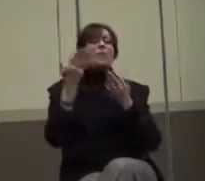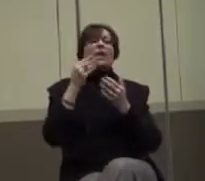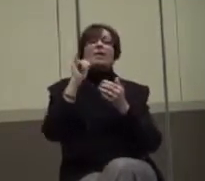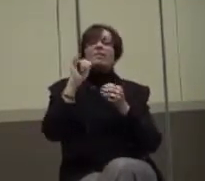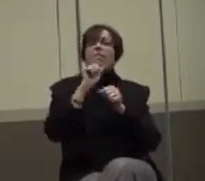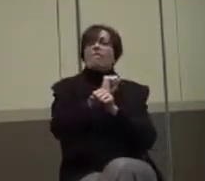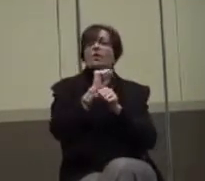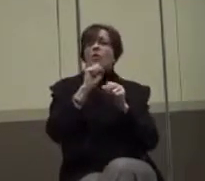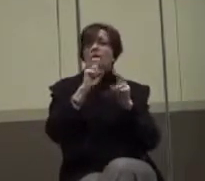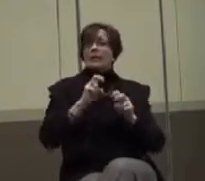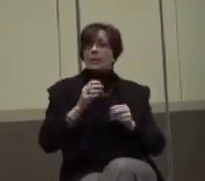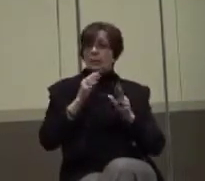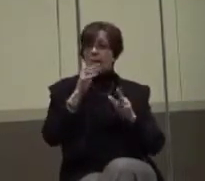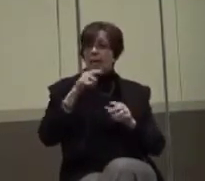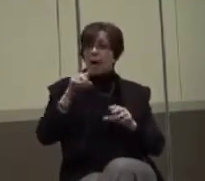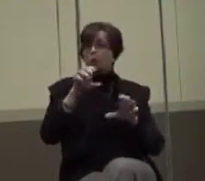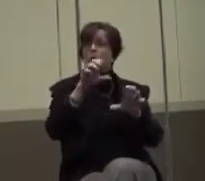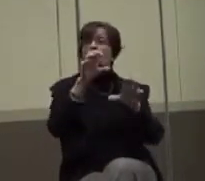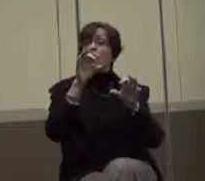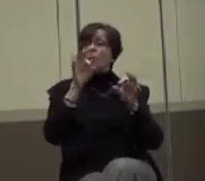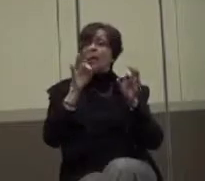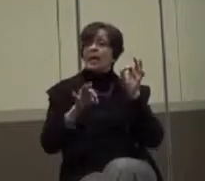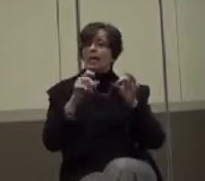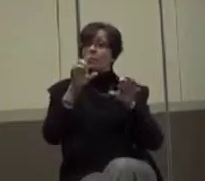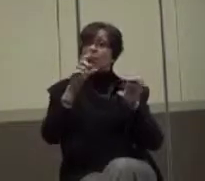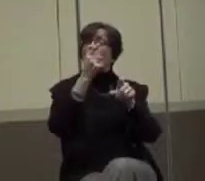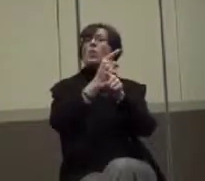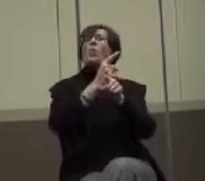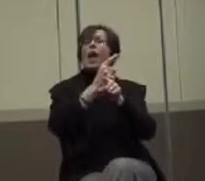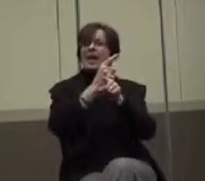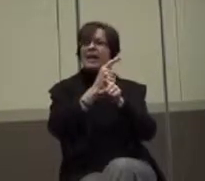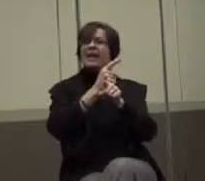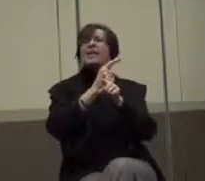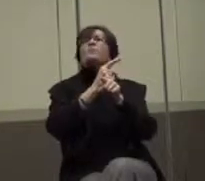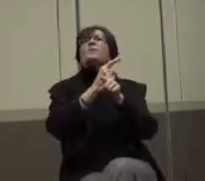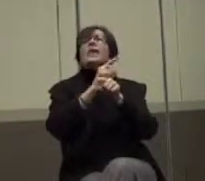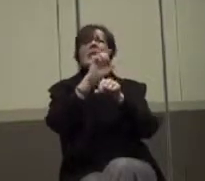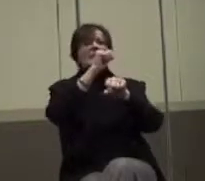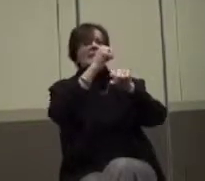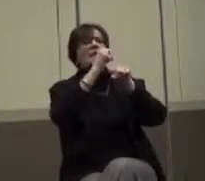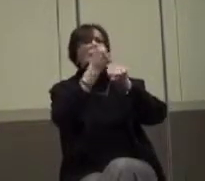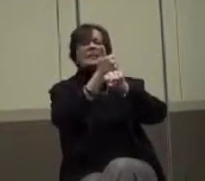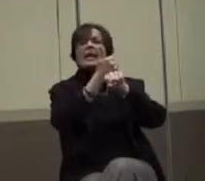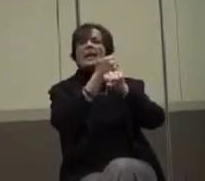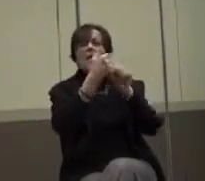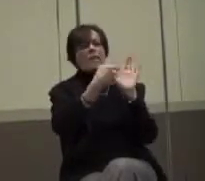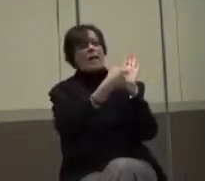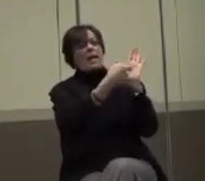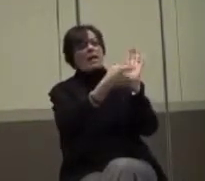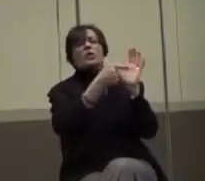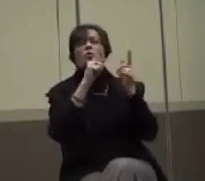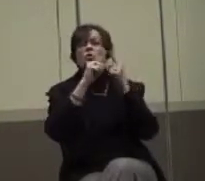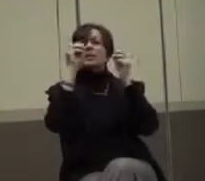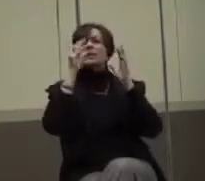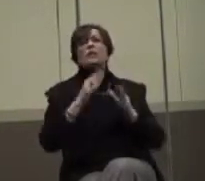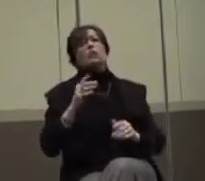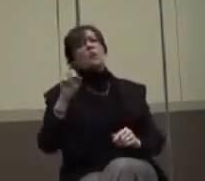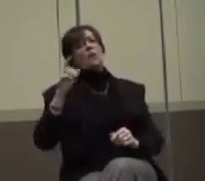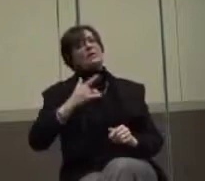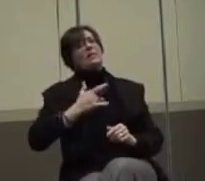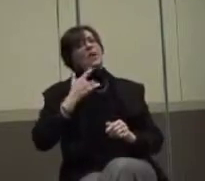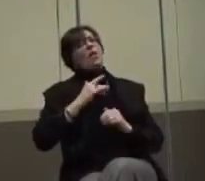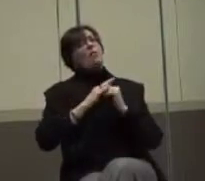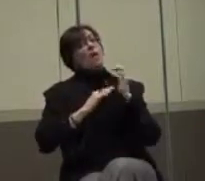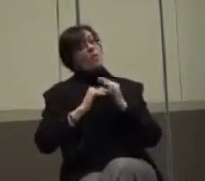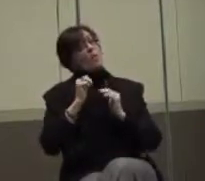do, if you do it right, is to actually set that stuff out for teachers. Now you've got to be comfortable with the conflict though, because you're always going